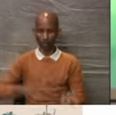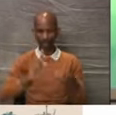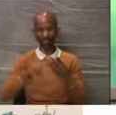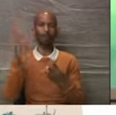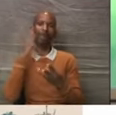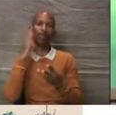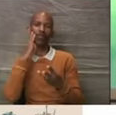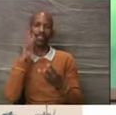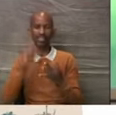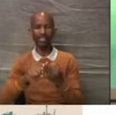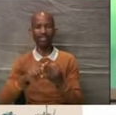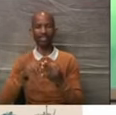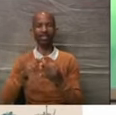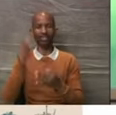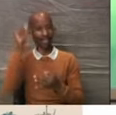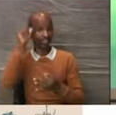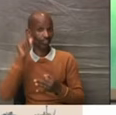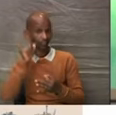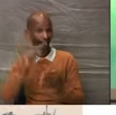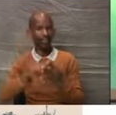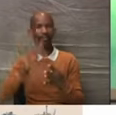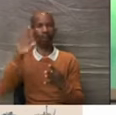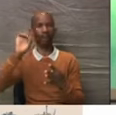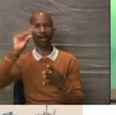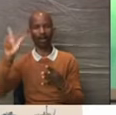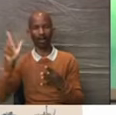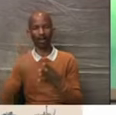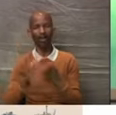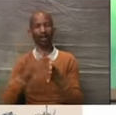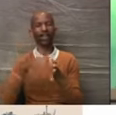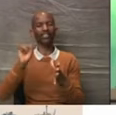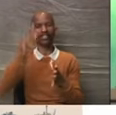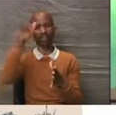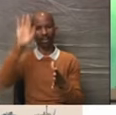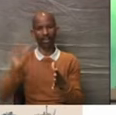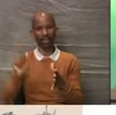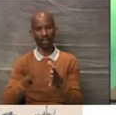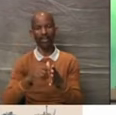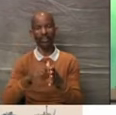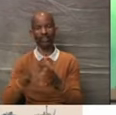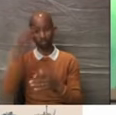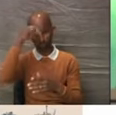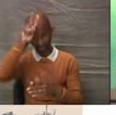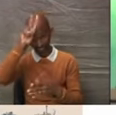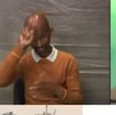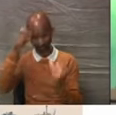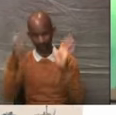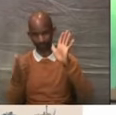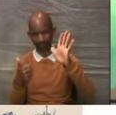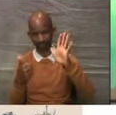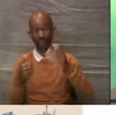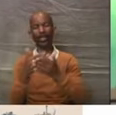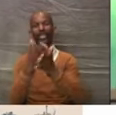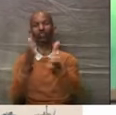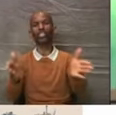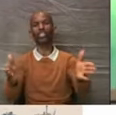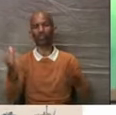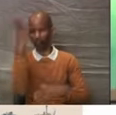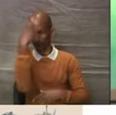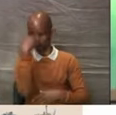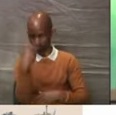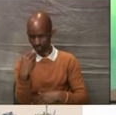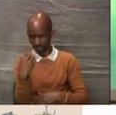Mamelodi, Atteridgeville, Vaal, Lanseria, and Springs. The expansion of